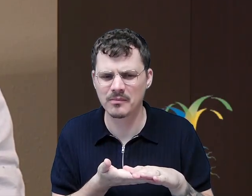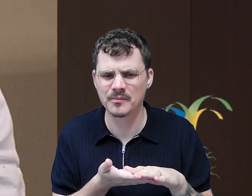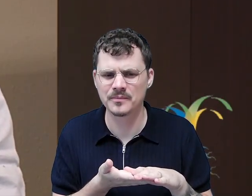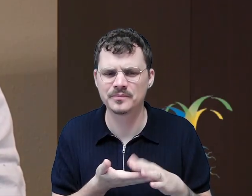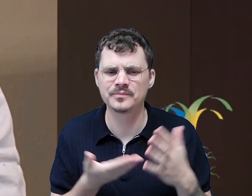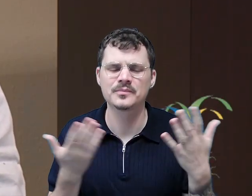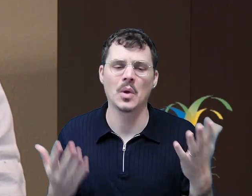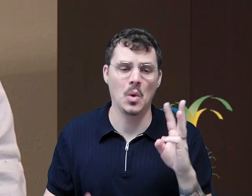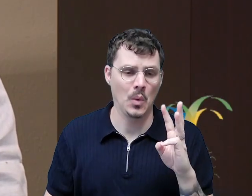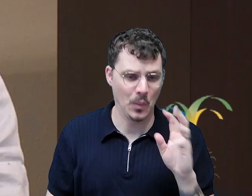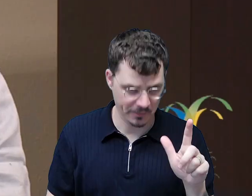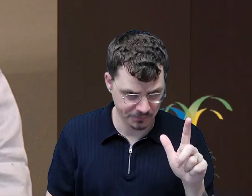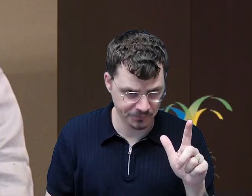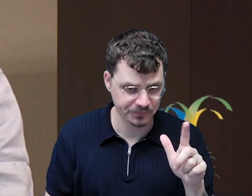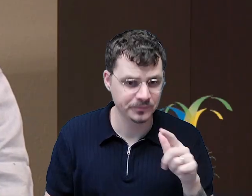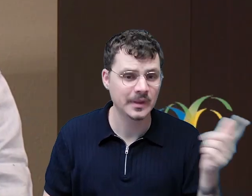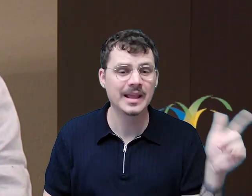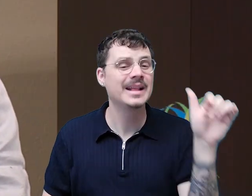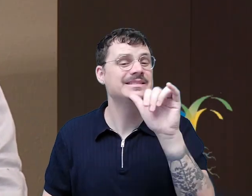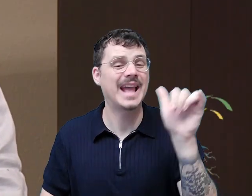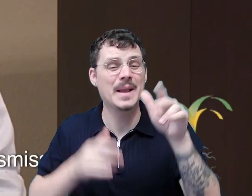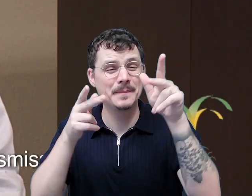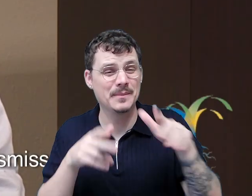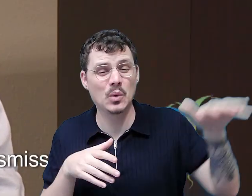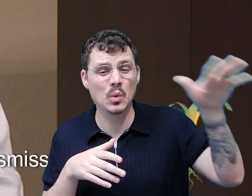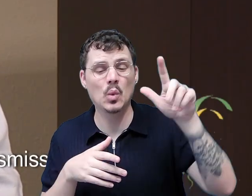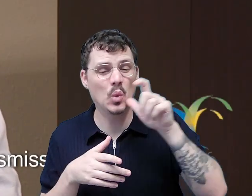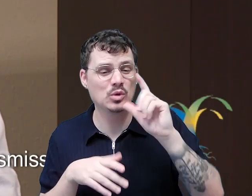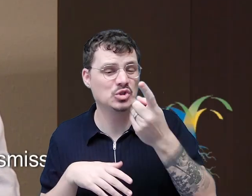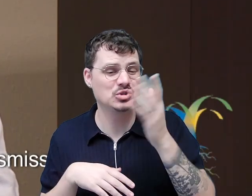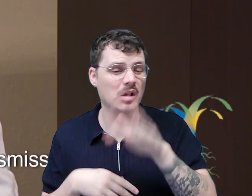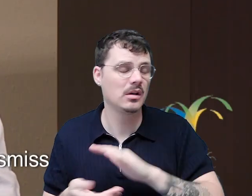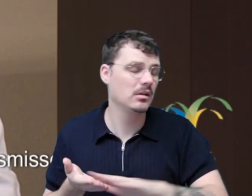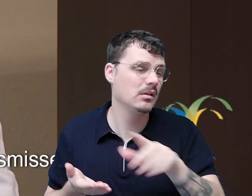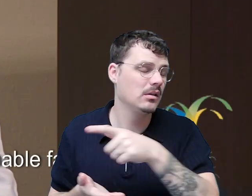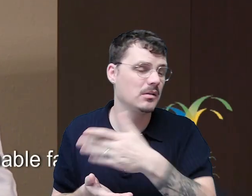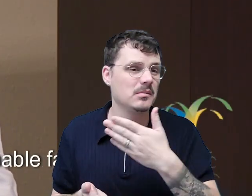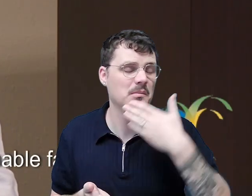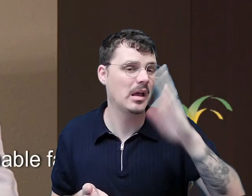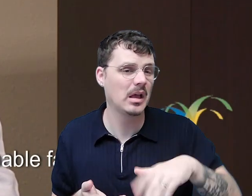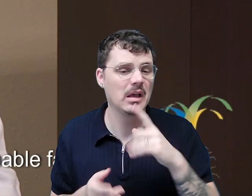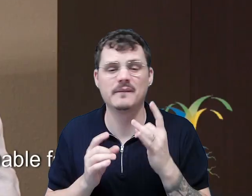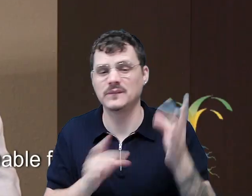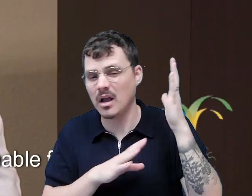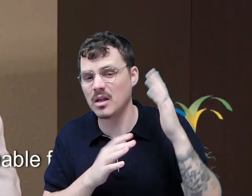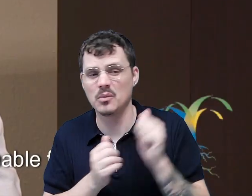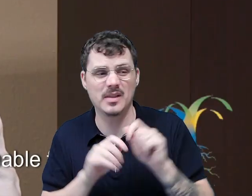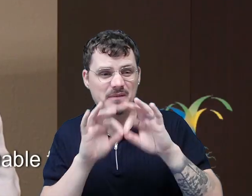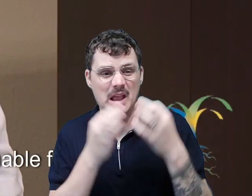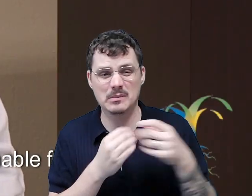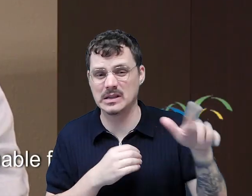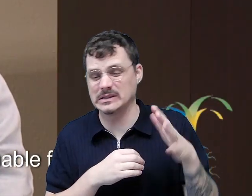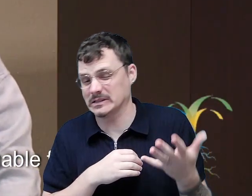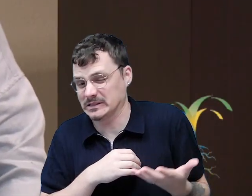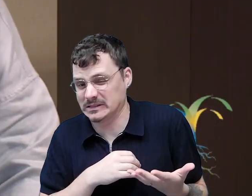gracious. Well, the same people that had kind of dismissed him as bad and violent from a